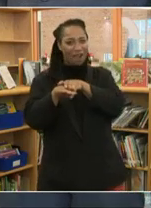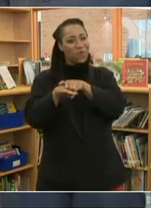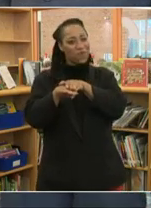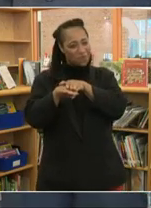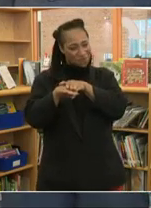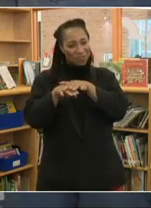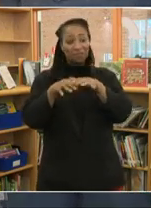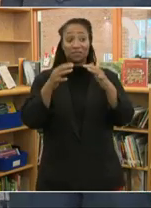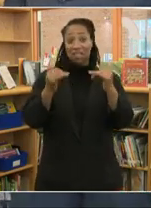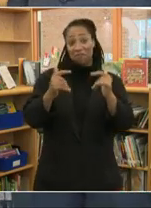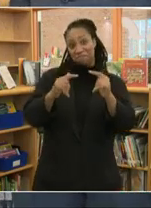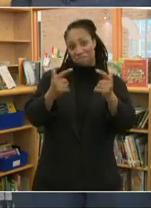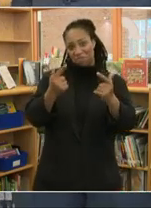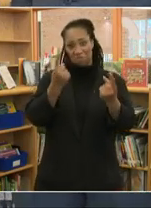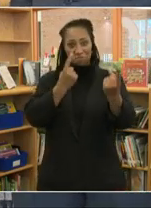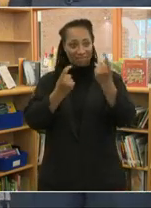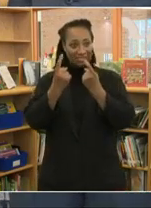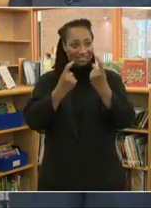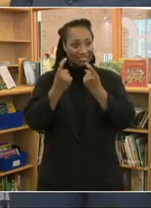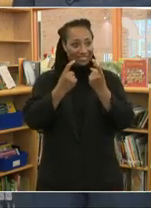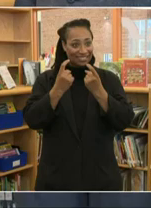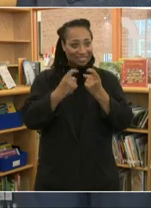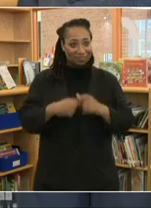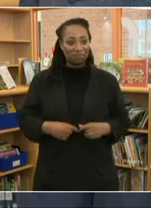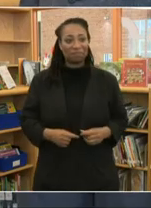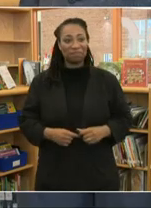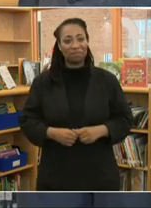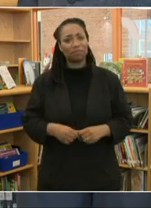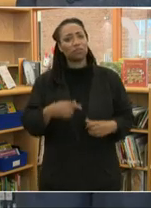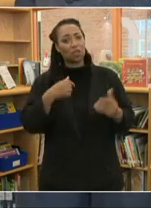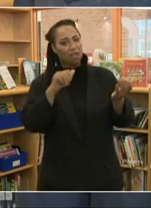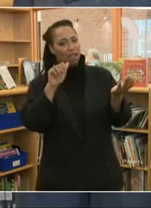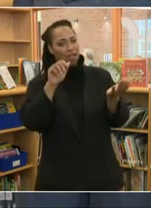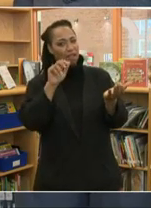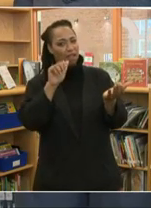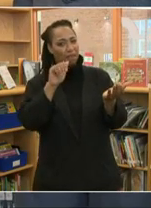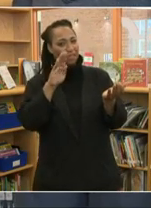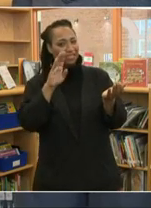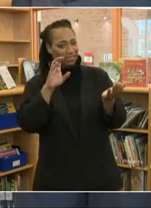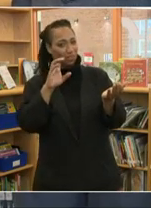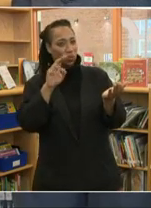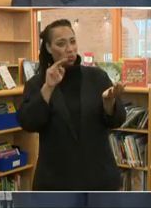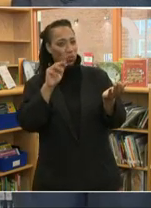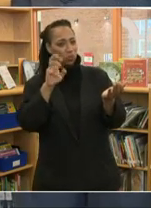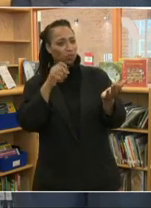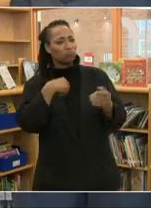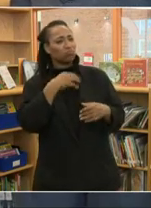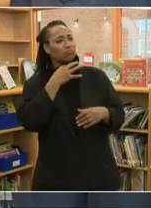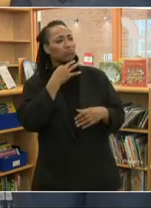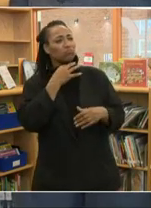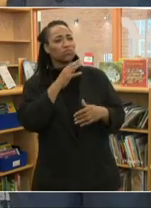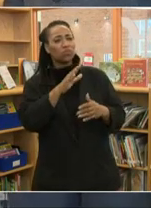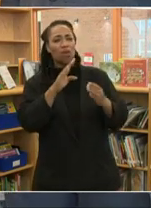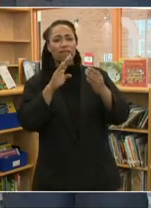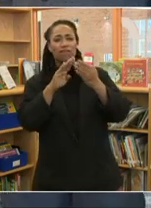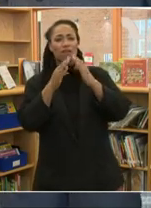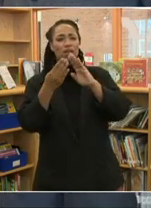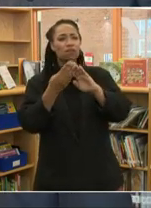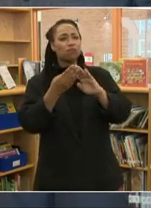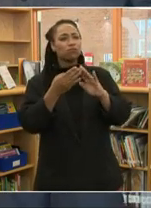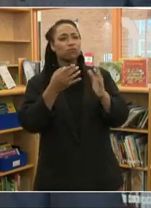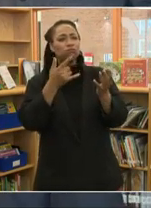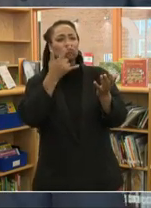Yes. Can you tell us a little bit about the planning for this? I mean, I know it's been a 10-year commission. Can you talk